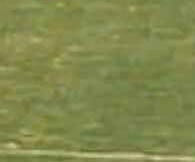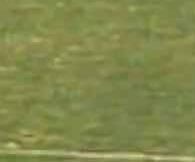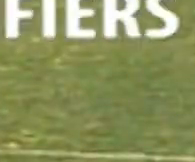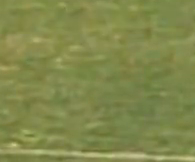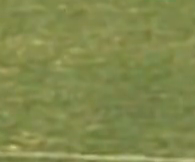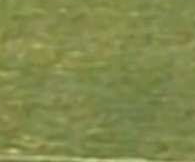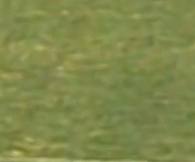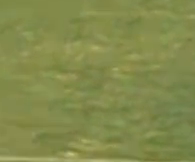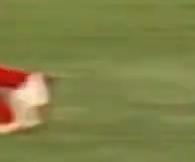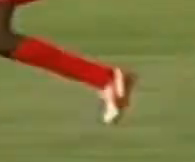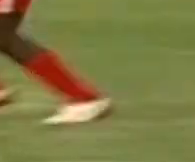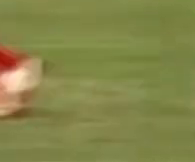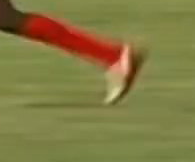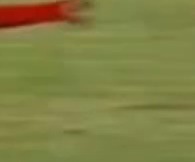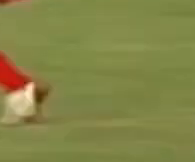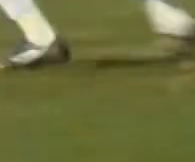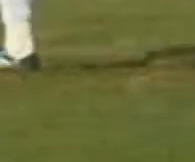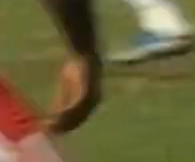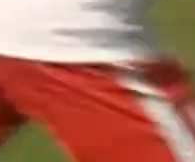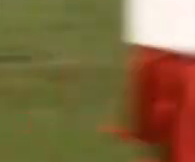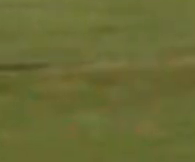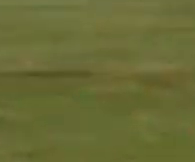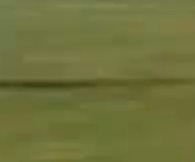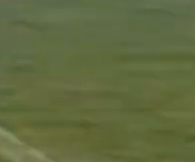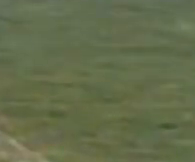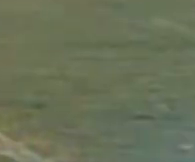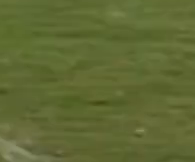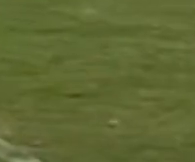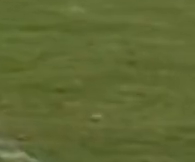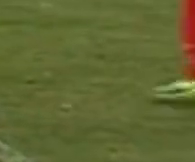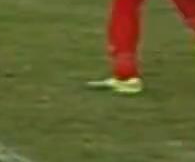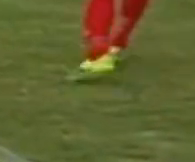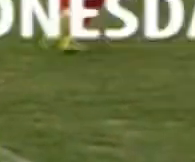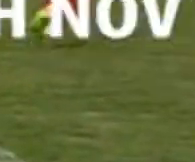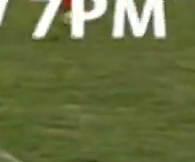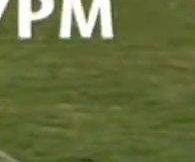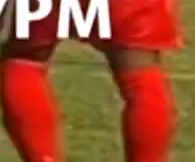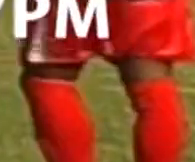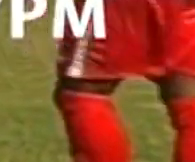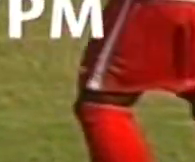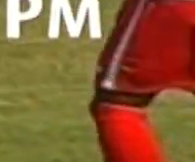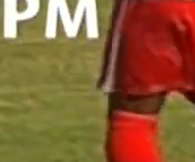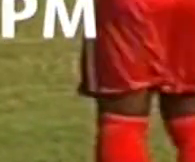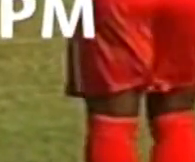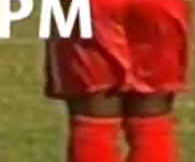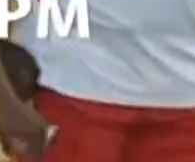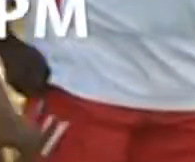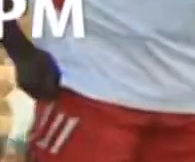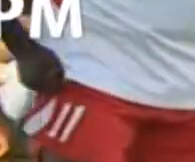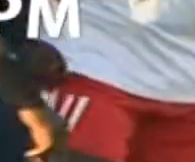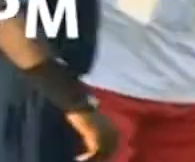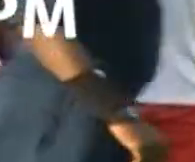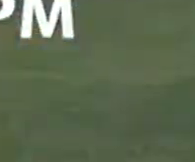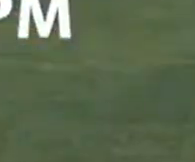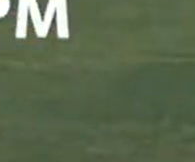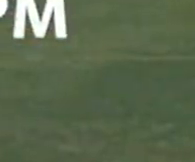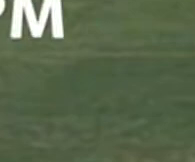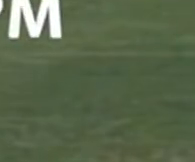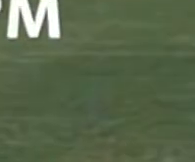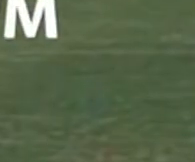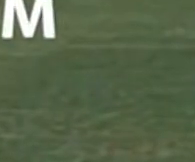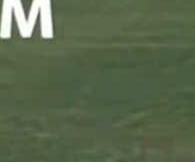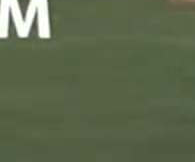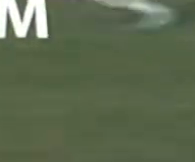The road to the 2021 Africa Cup of Nations brings us home to another exciting qualifier where Harambee Stars host the Kolasantis